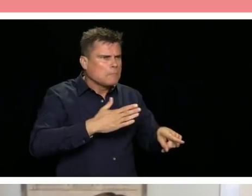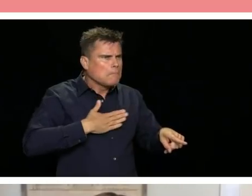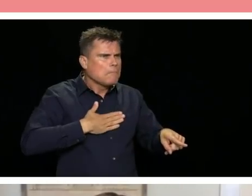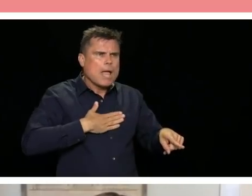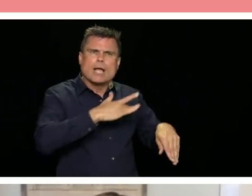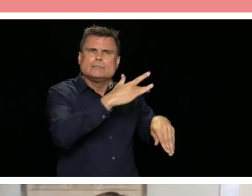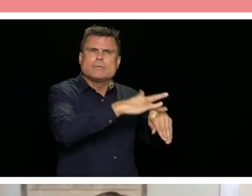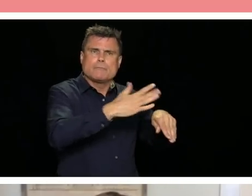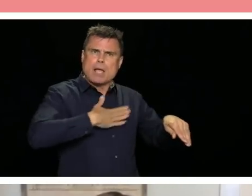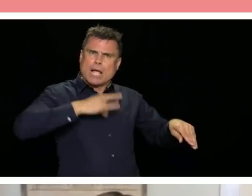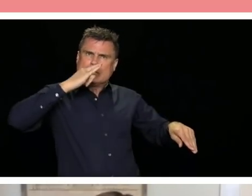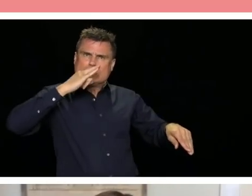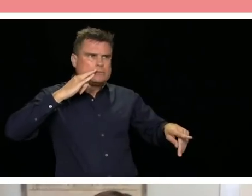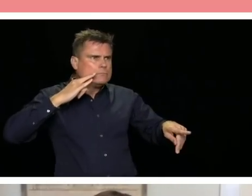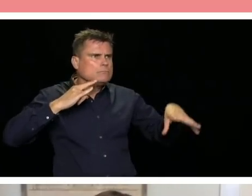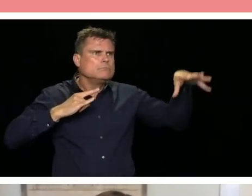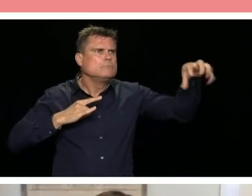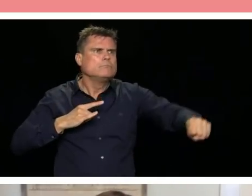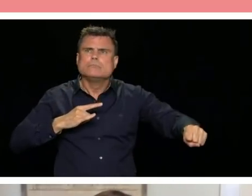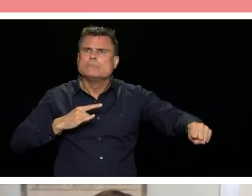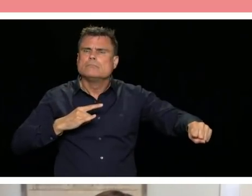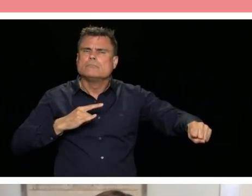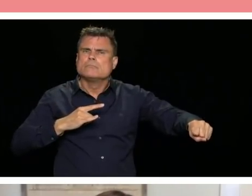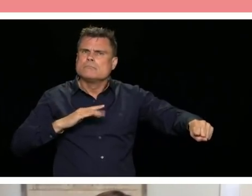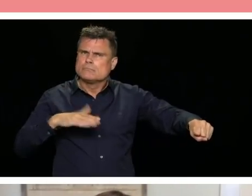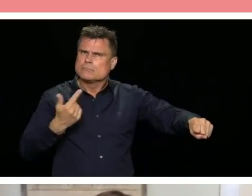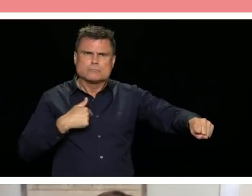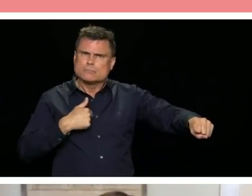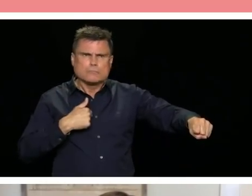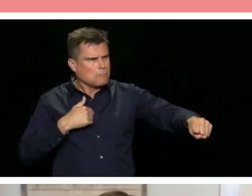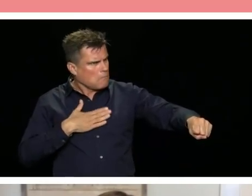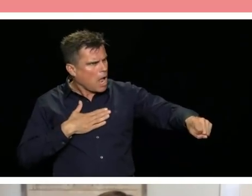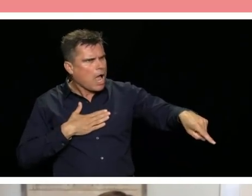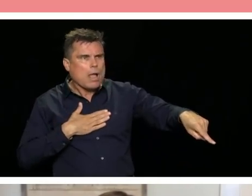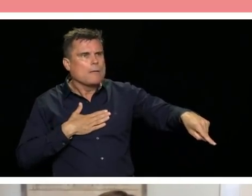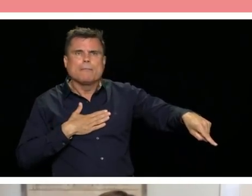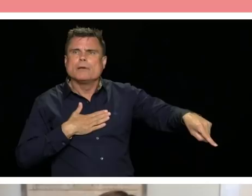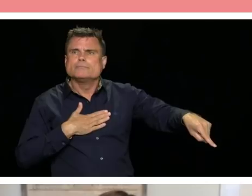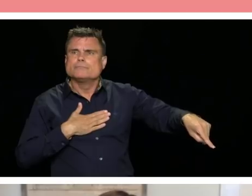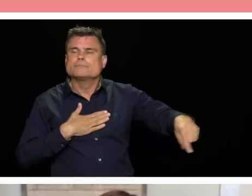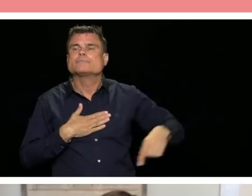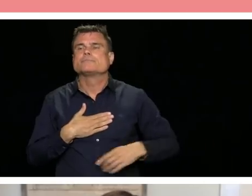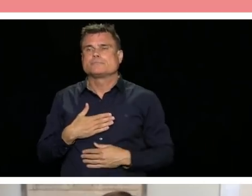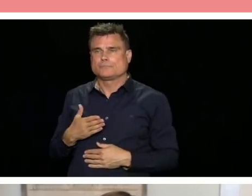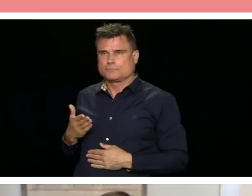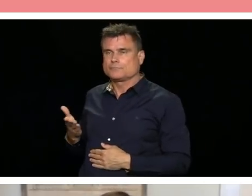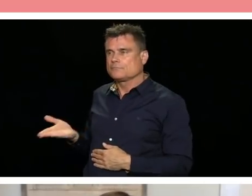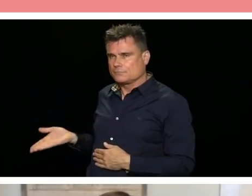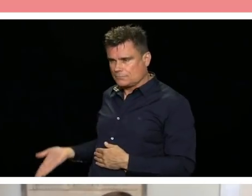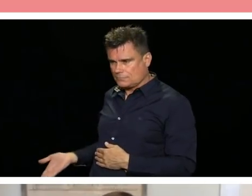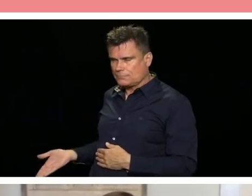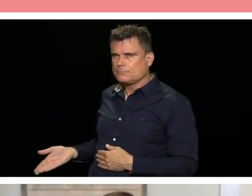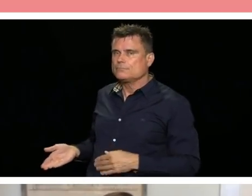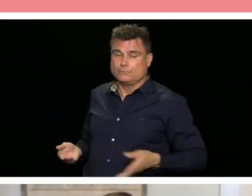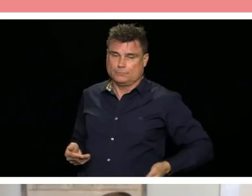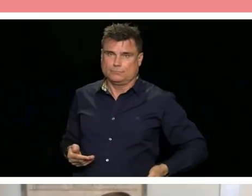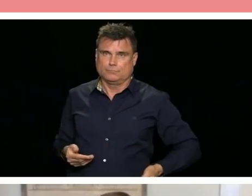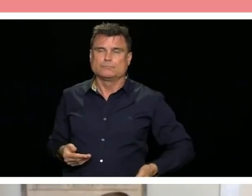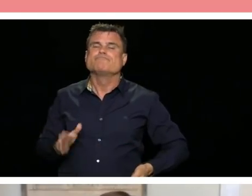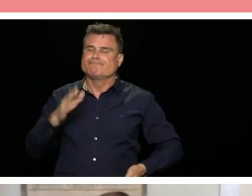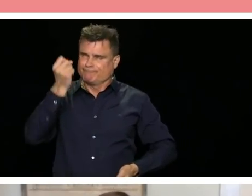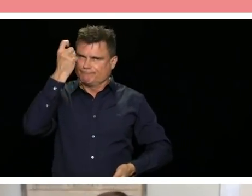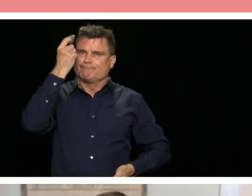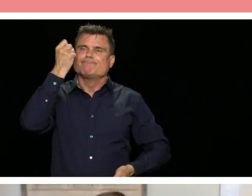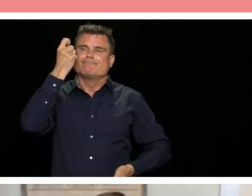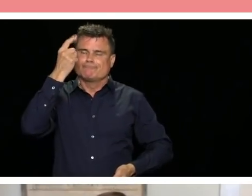in the meantime. But every childcare center may be different and may be unique, and they may not be reaching your full capacity at this moment. So